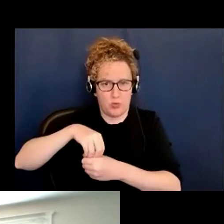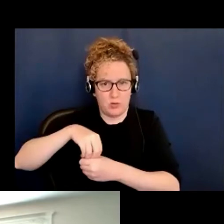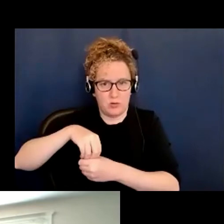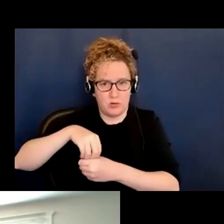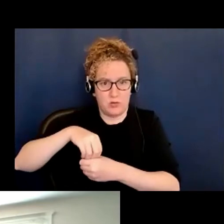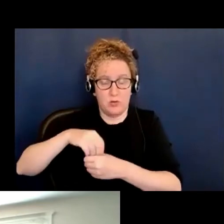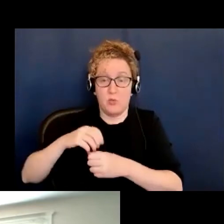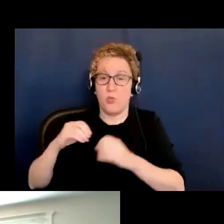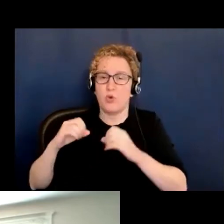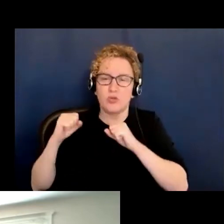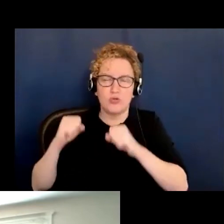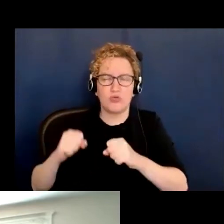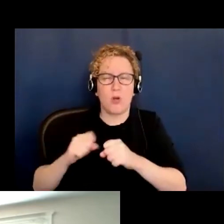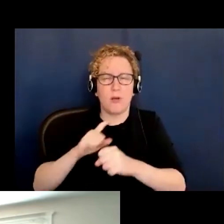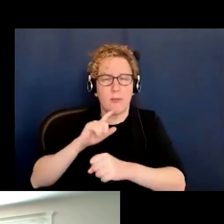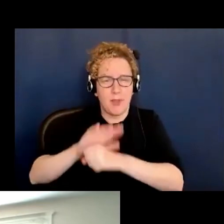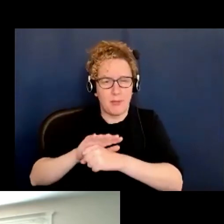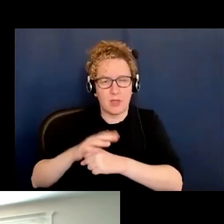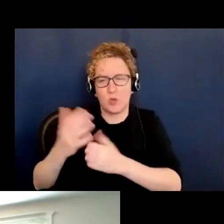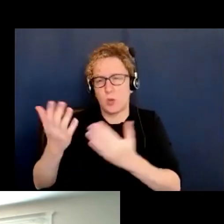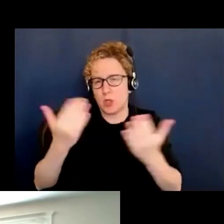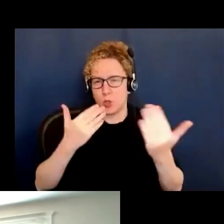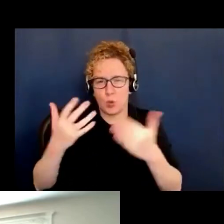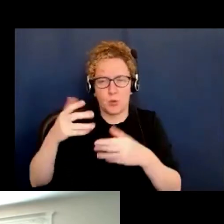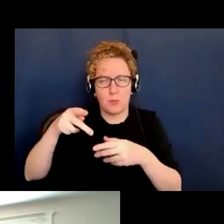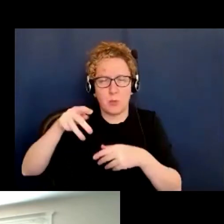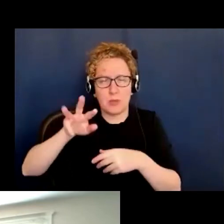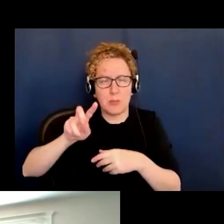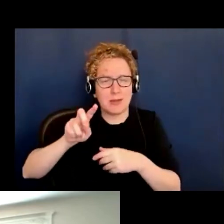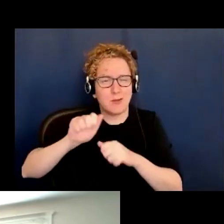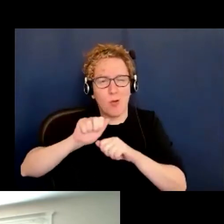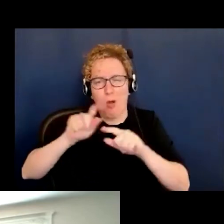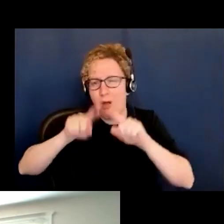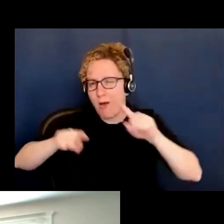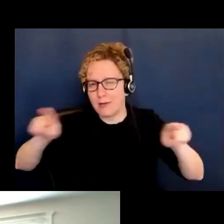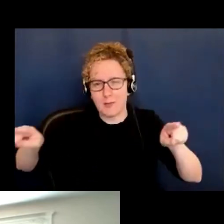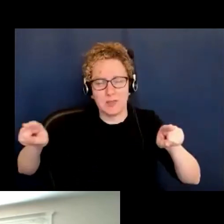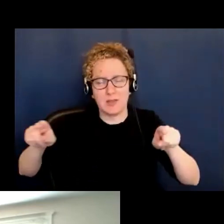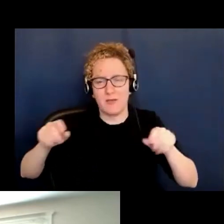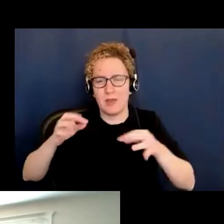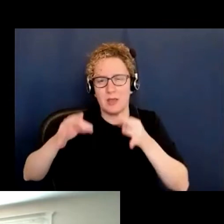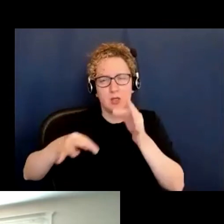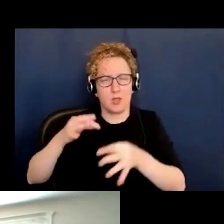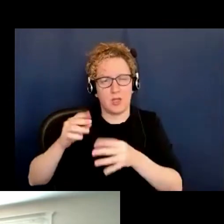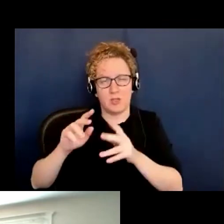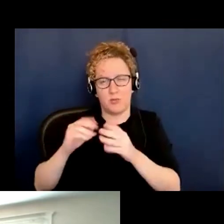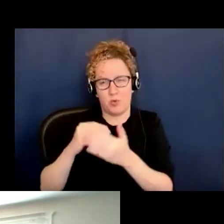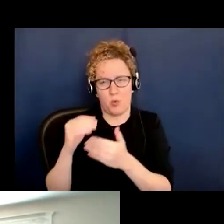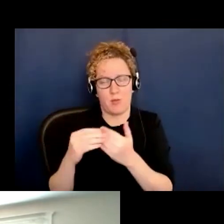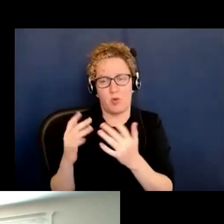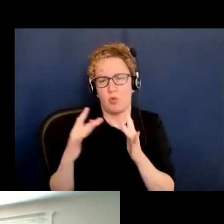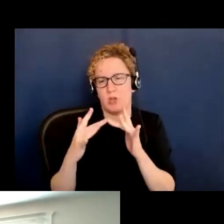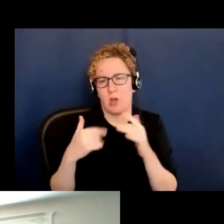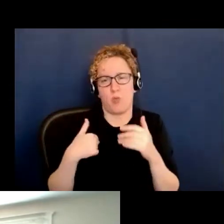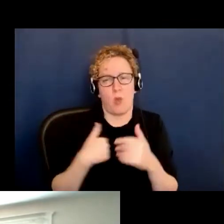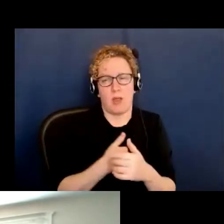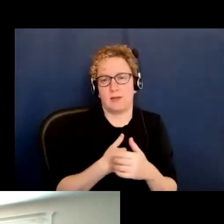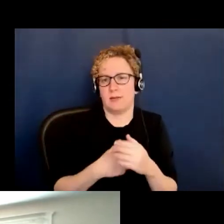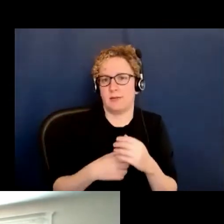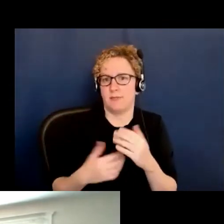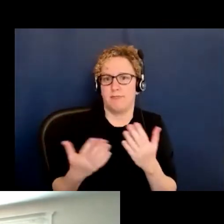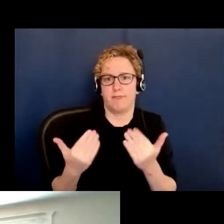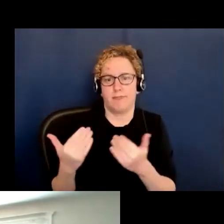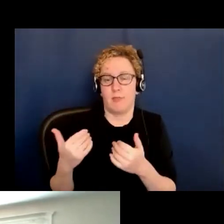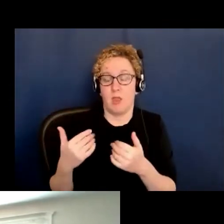all types of international exchange programs, and wanting to reach out to us more, providing more guidance on the